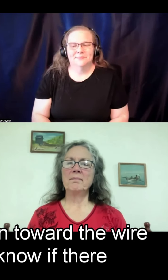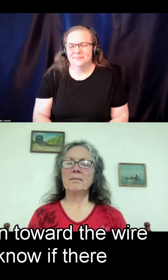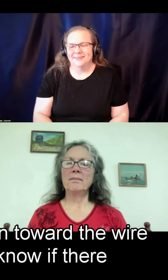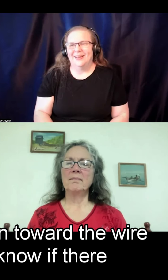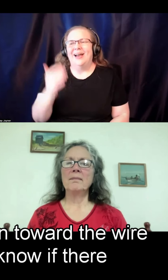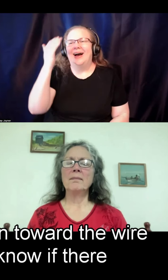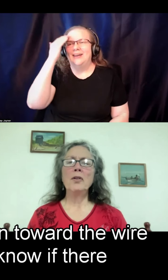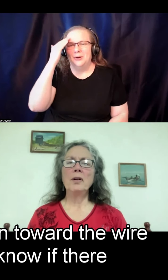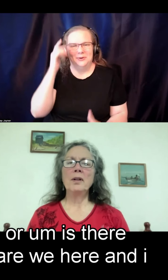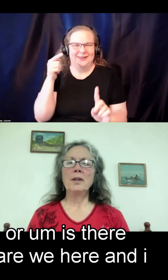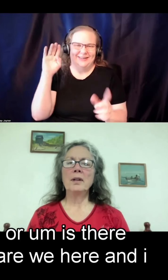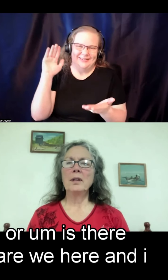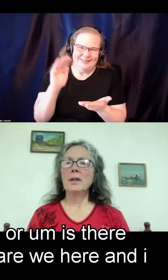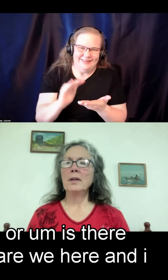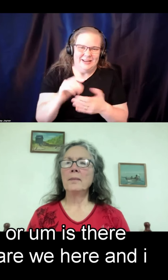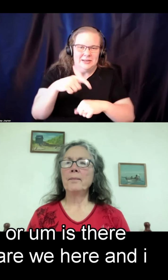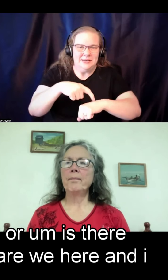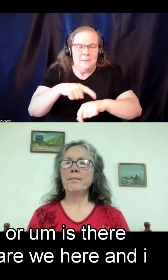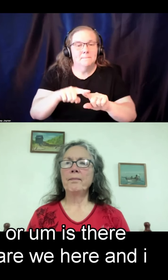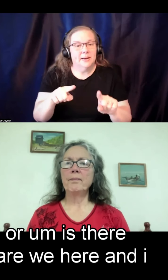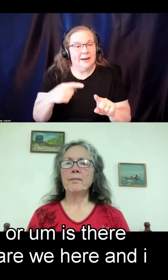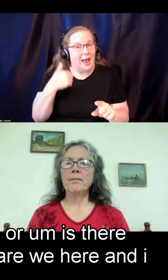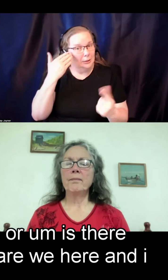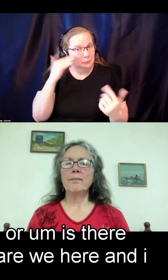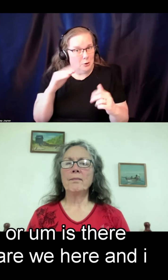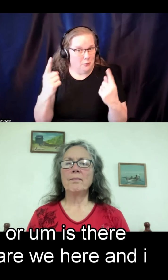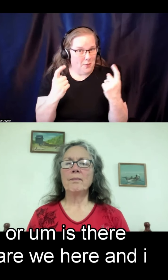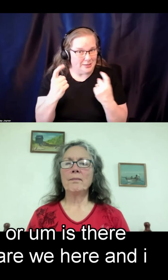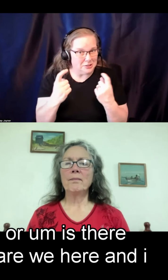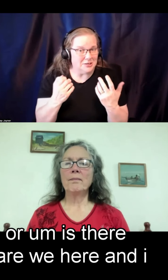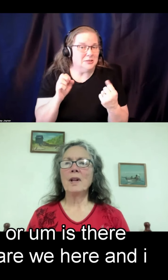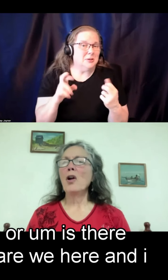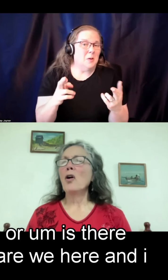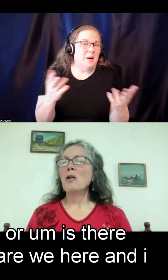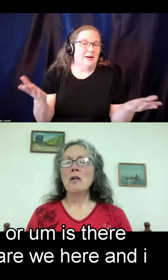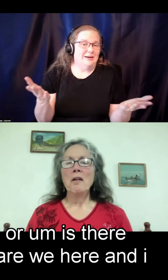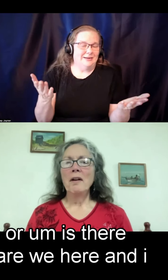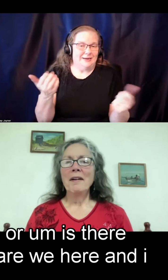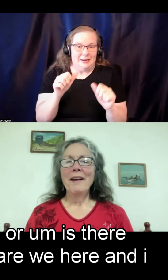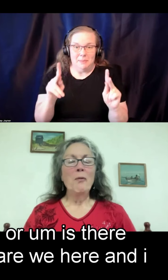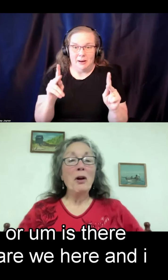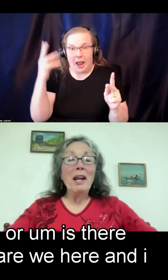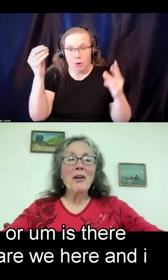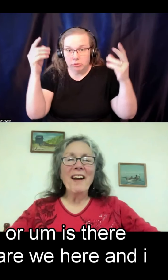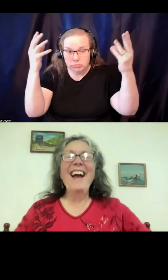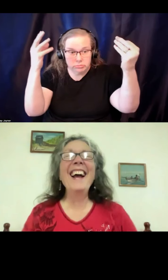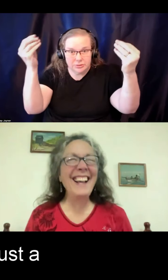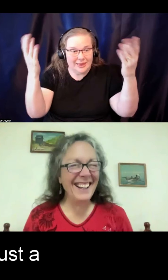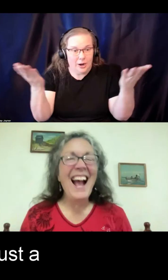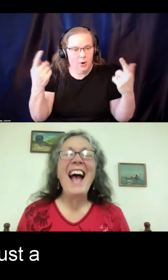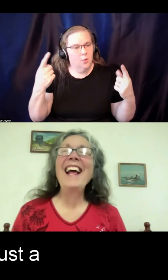toward the wire here, but I didn't know if there were any questions or is there anybody out there or are we? We're